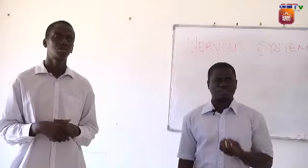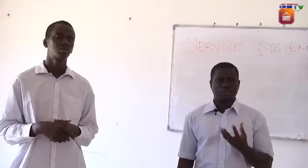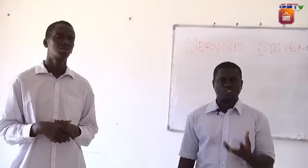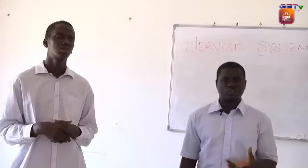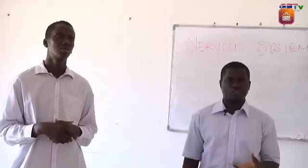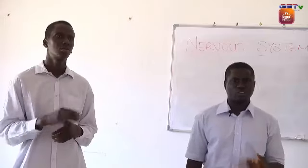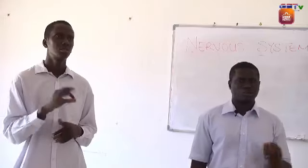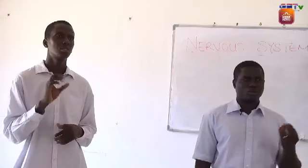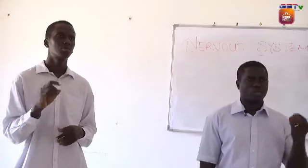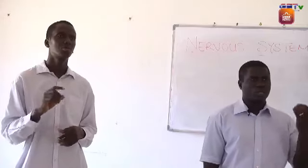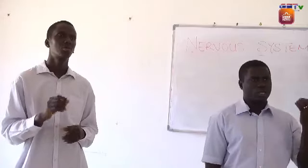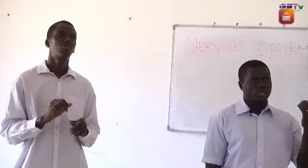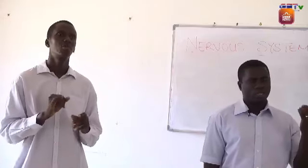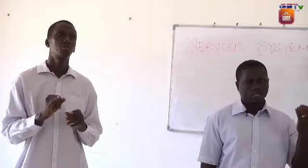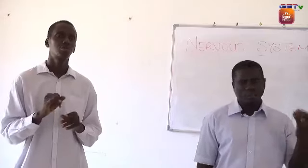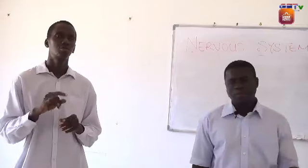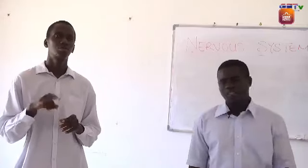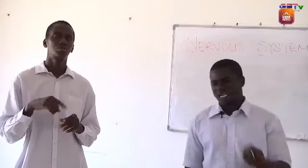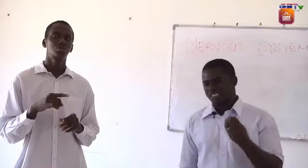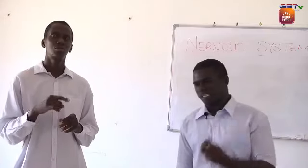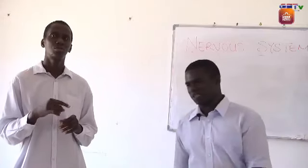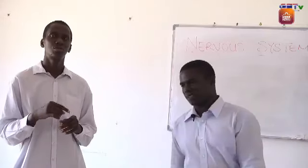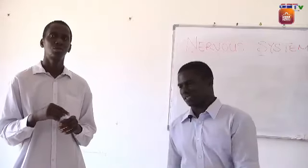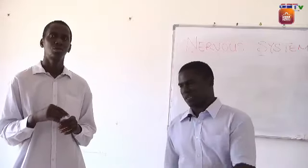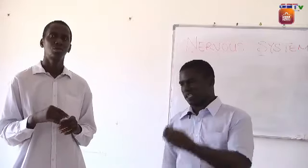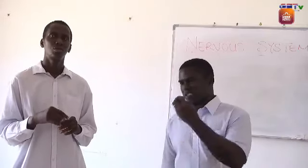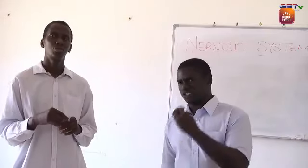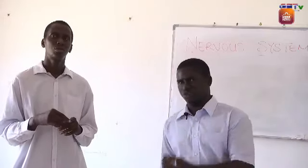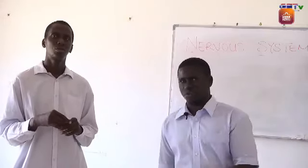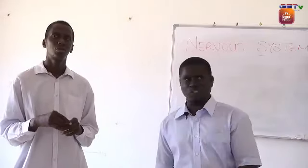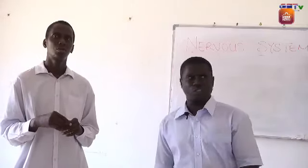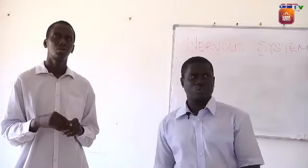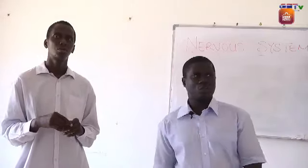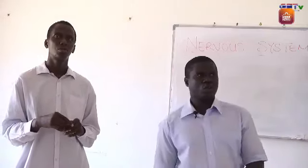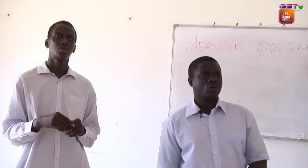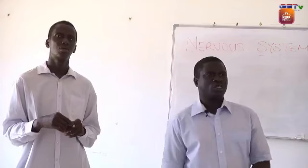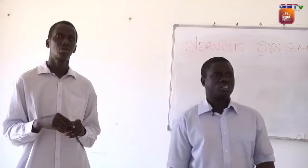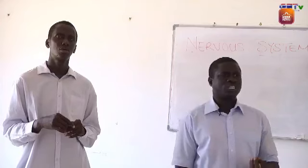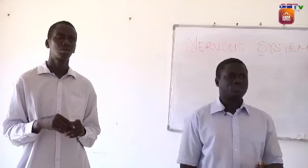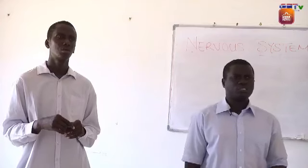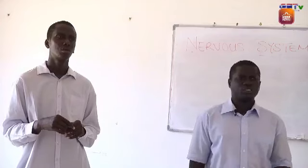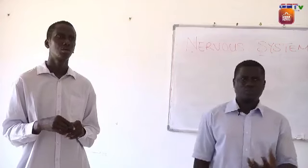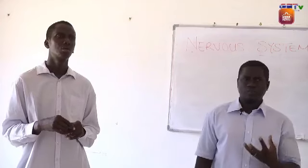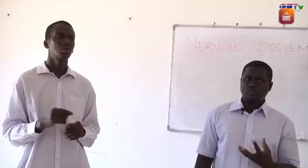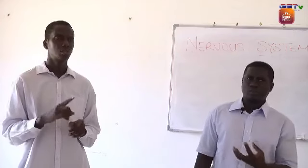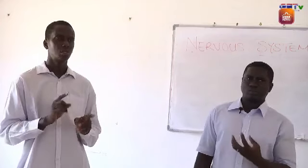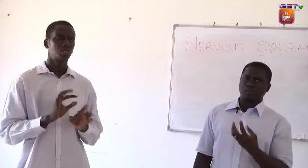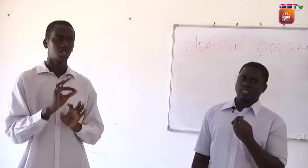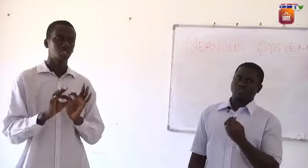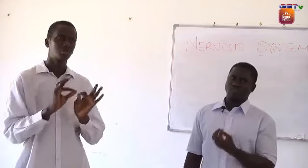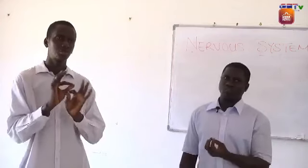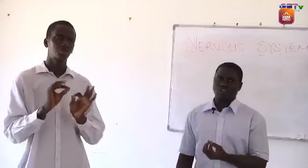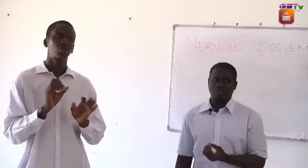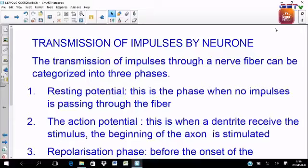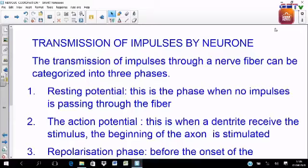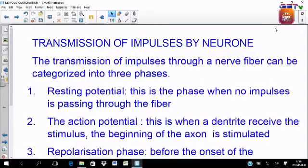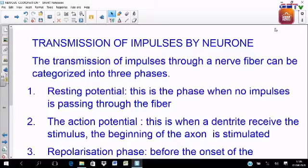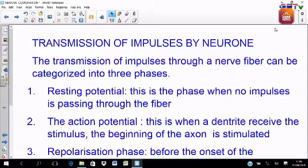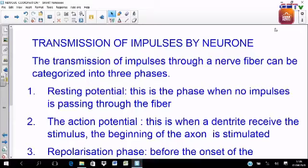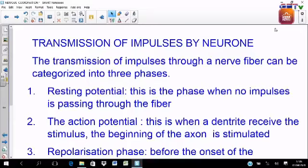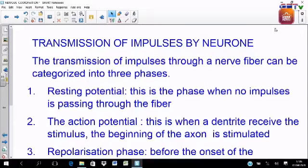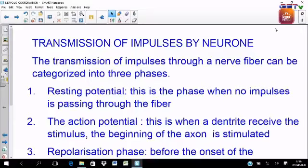Impulse. Okay? Transmissions of impulse by neurons. So impulse are transmitted by